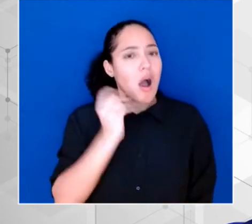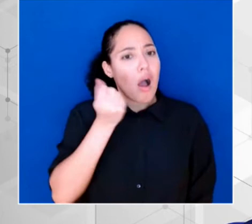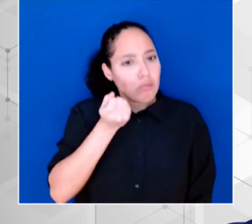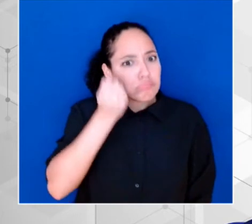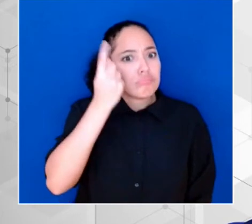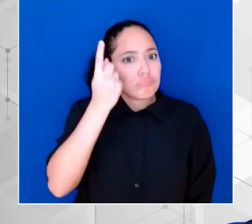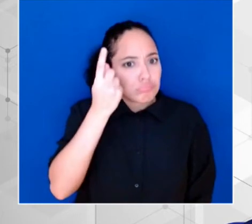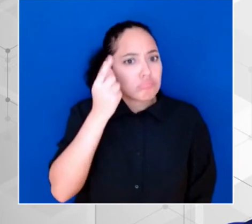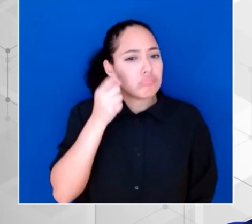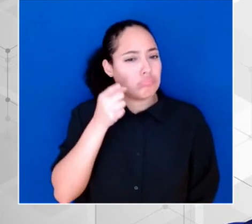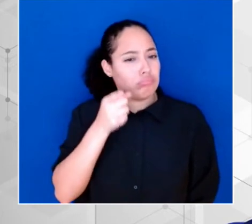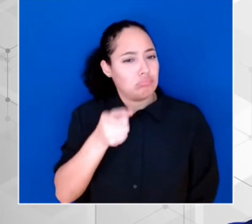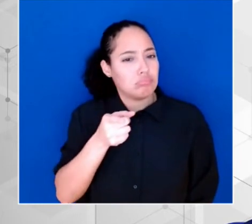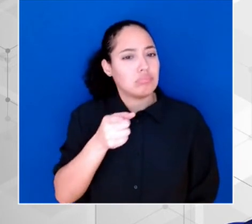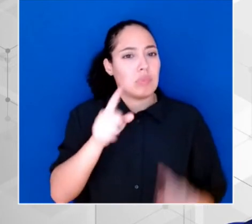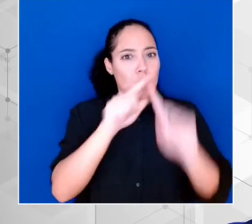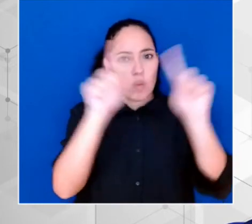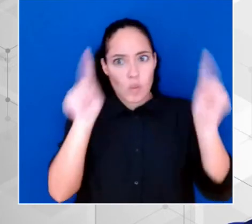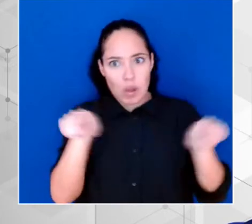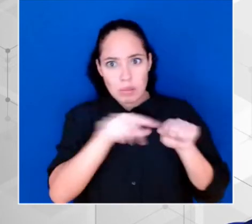into